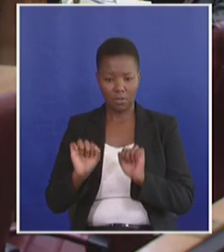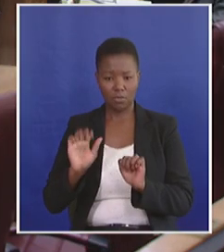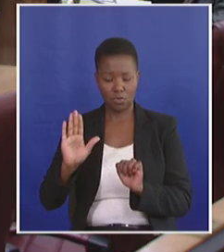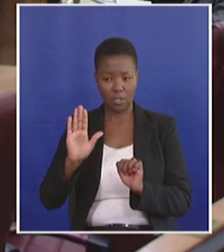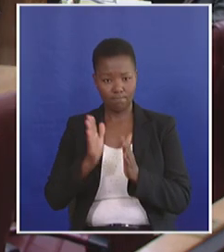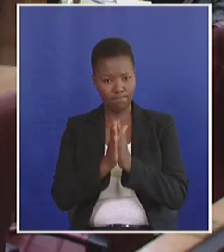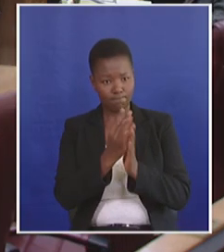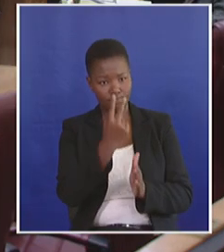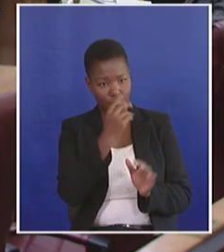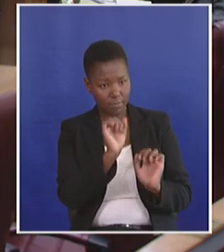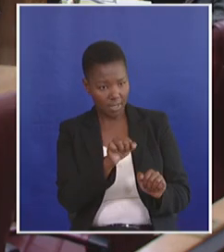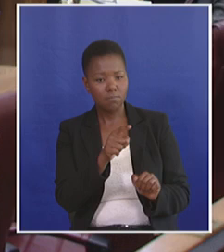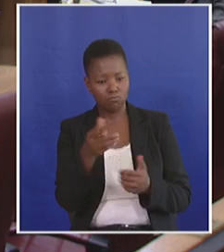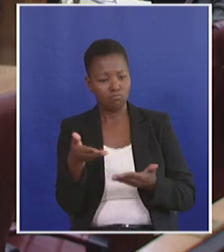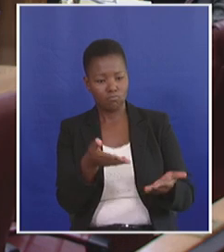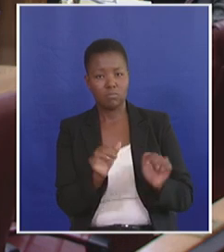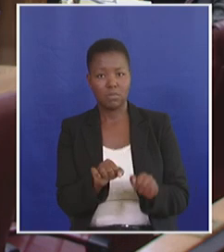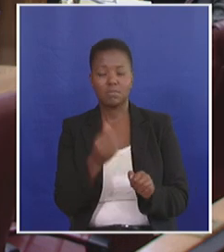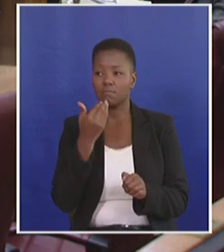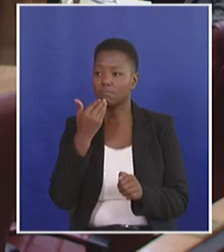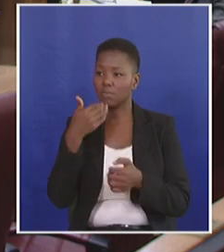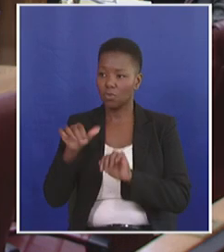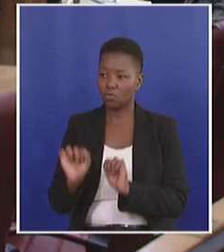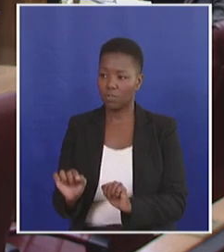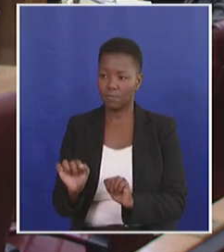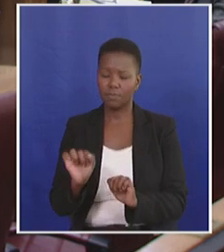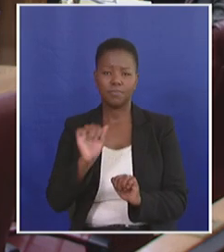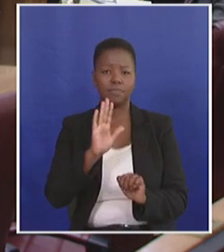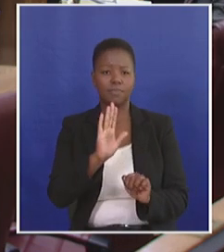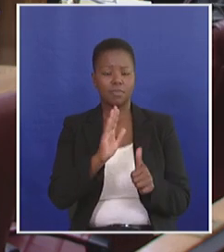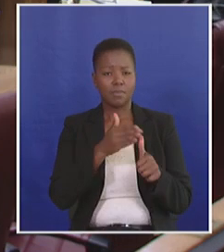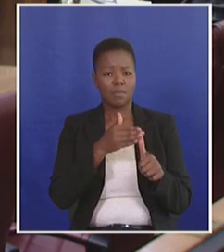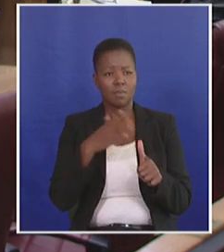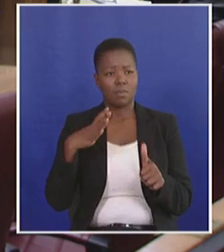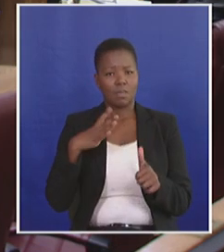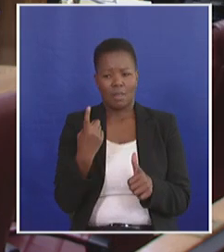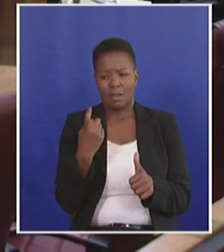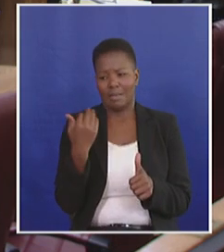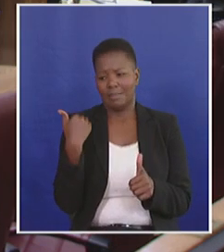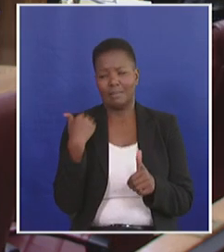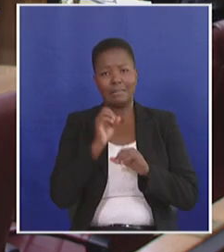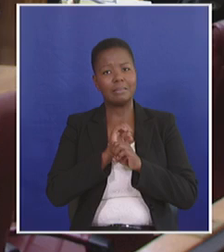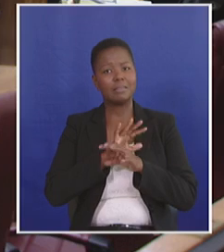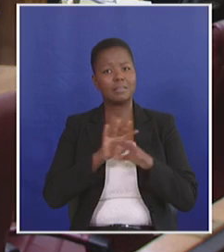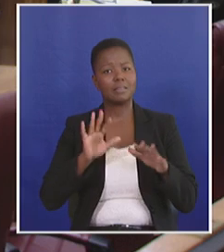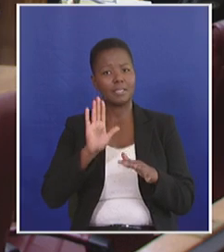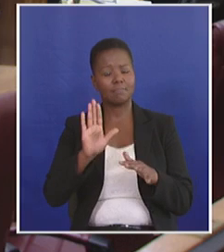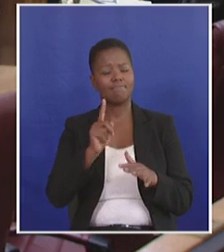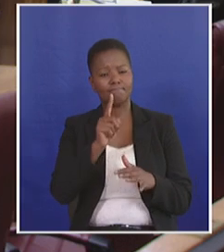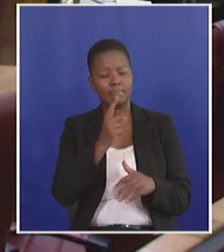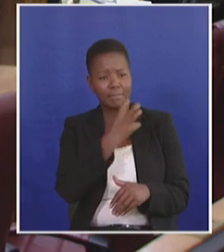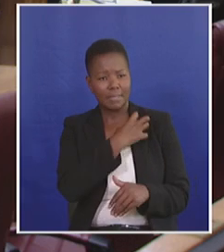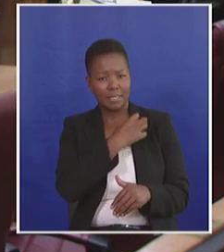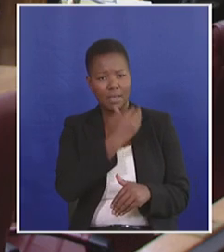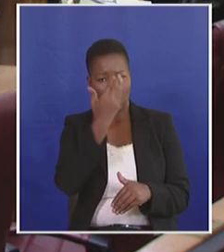me. I do recognize you. Thank you, Chair. Chair, this is just back to what I started with. With due respect to the Minister, I know he had a good